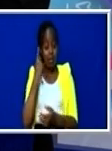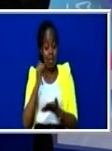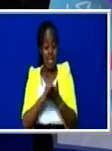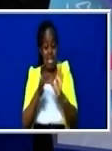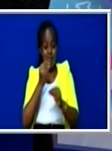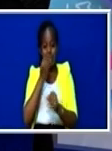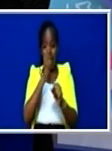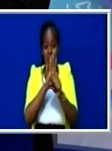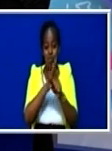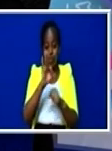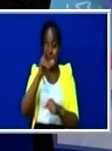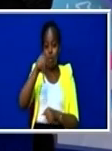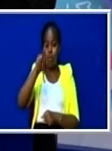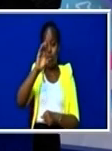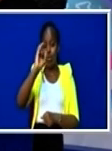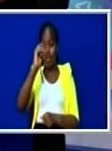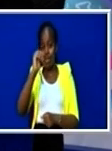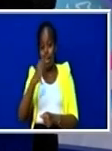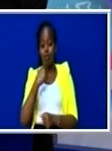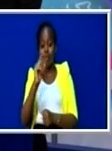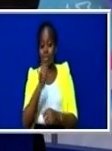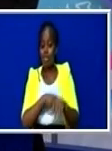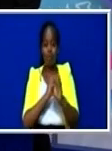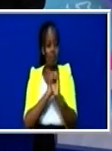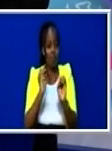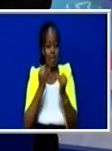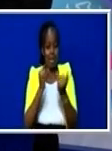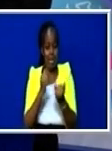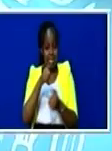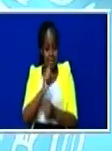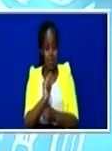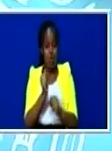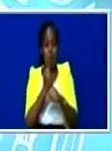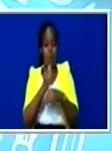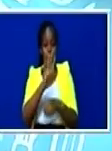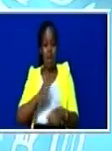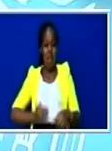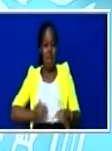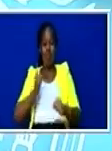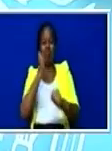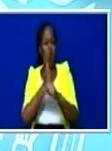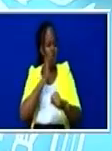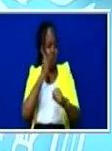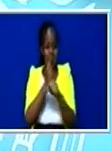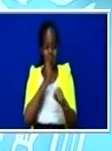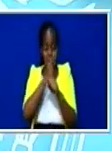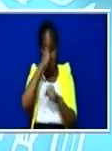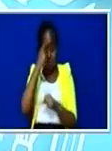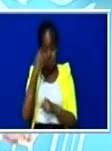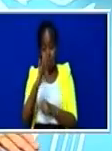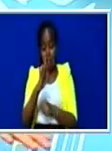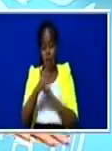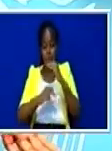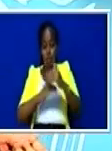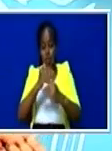much proteins, Jack, and this is not the first time that I'm telling you this, you overwork your liver because of the process of deamination of these